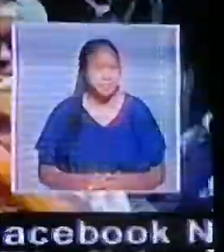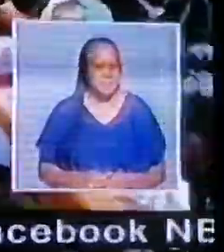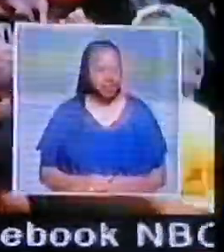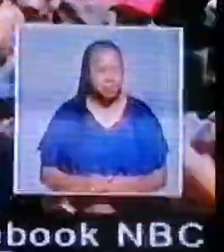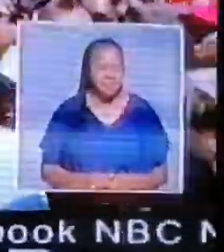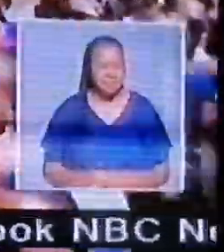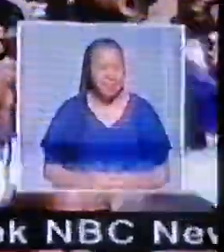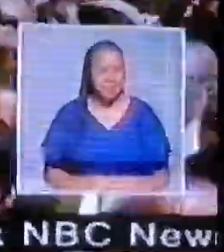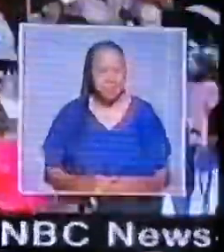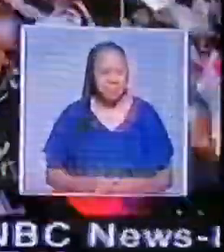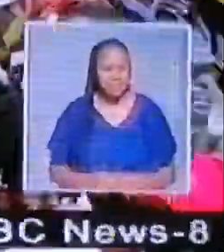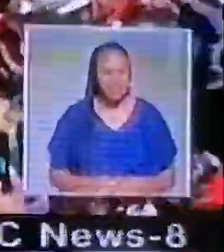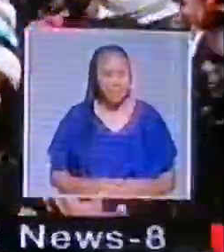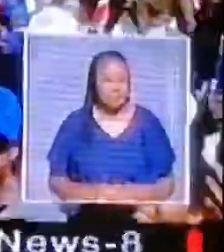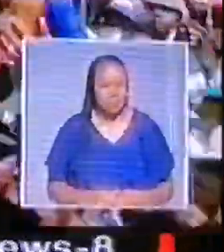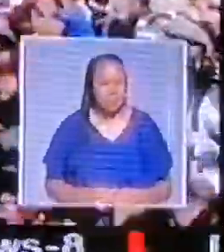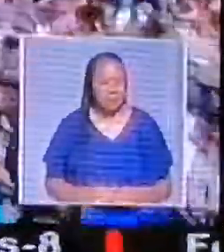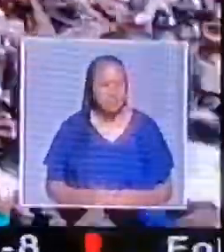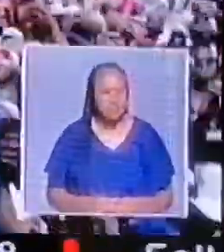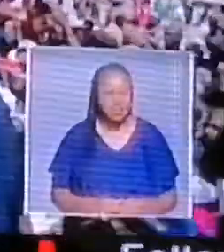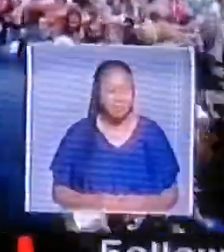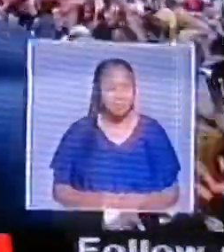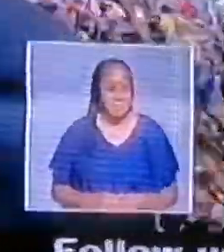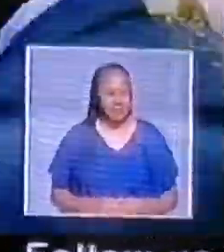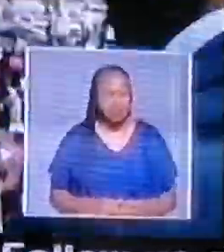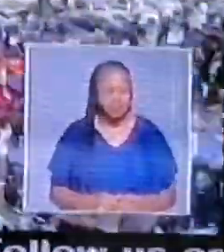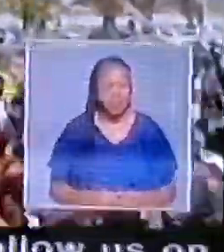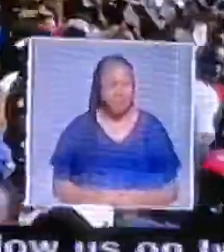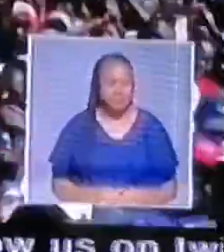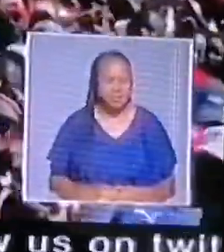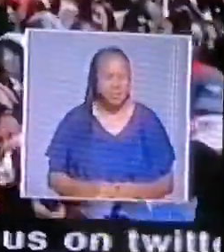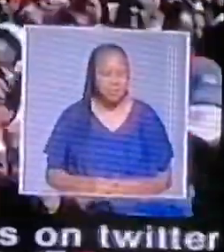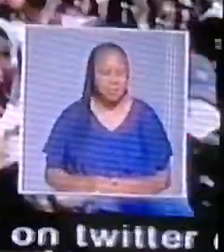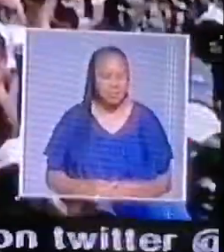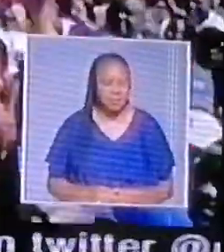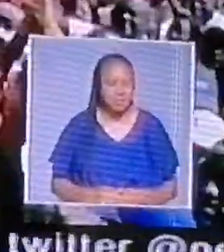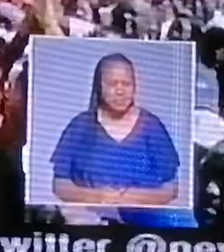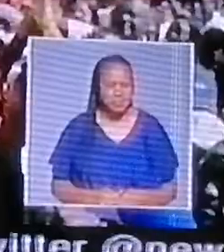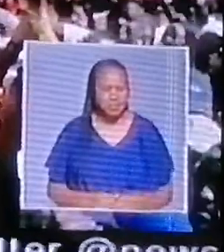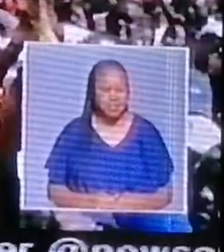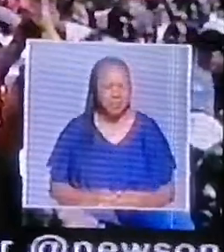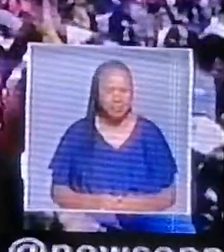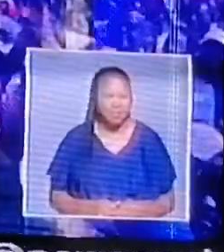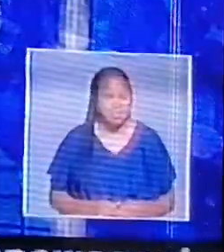Hey.